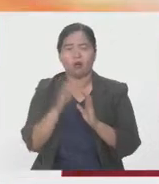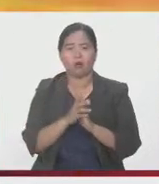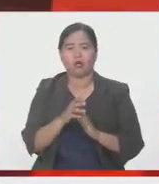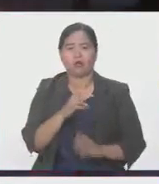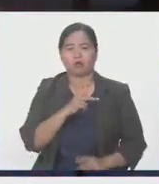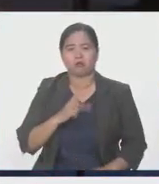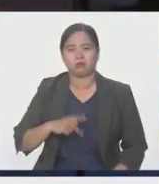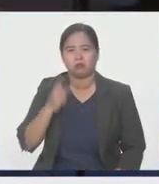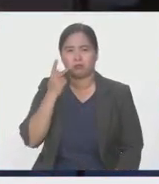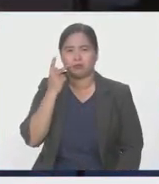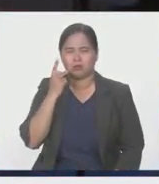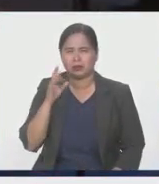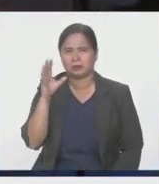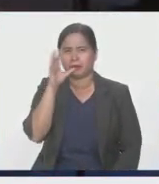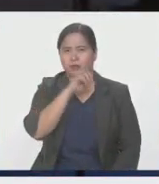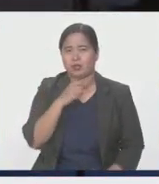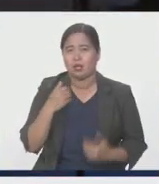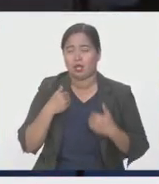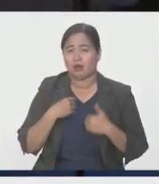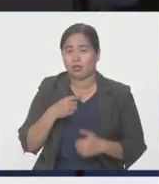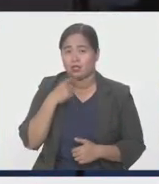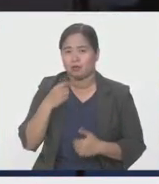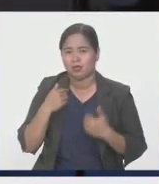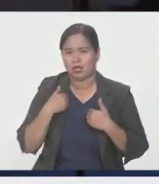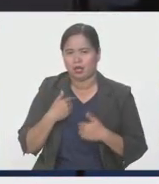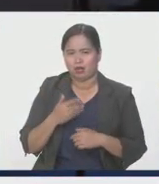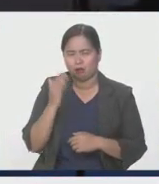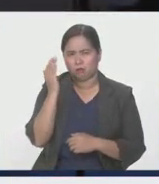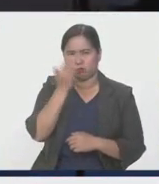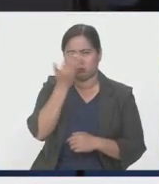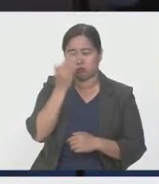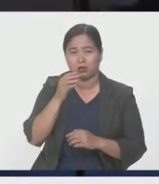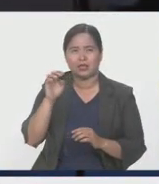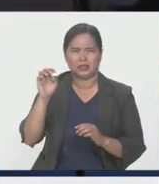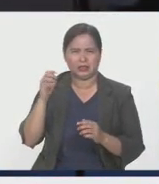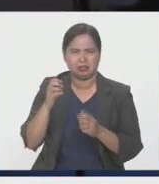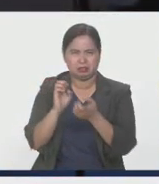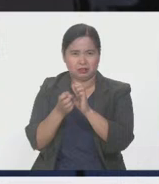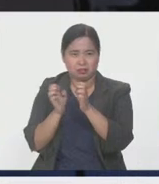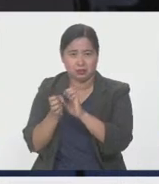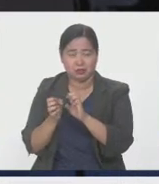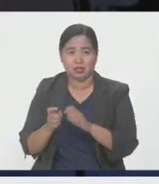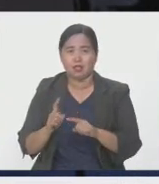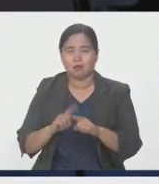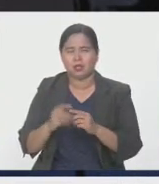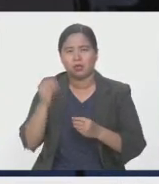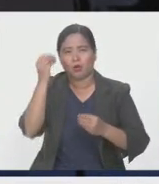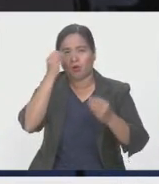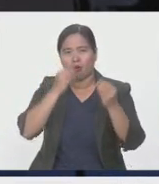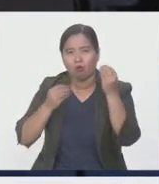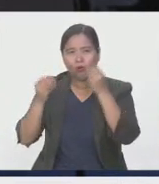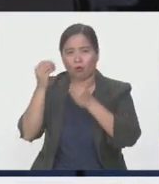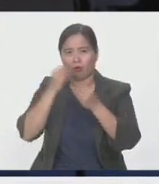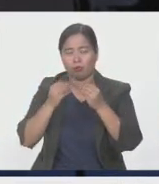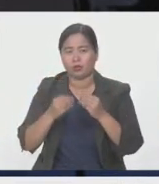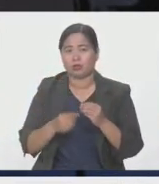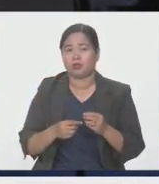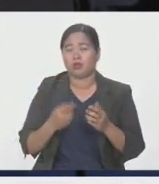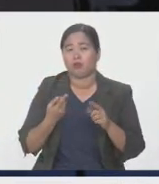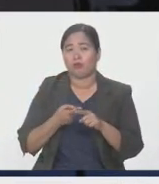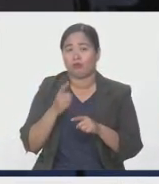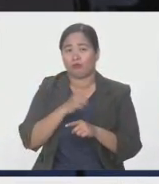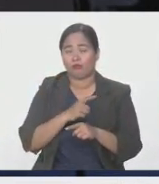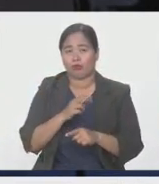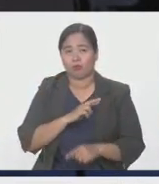account addresses speculation that Middleton's silhouette was edited into the photo, clearing up the misconception that the image was released by the